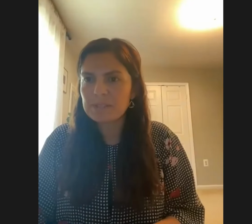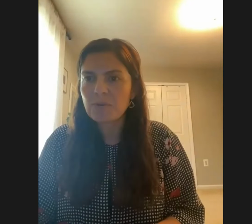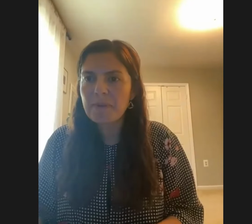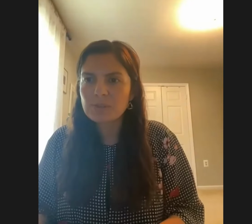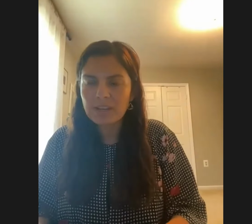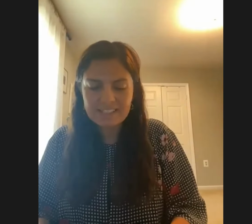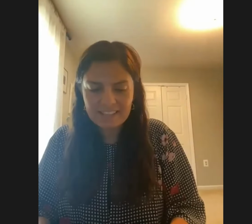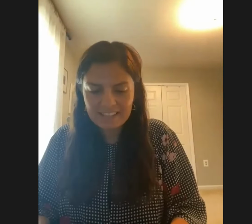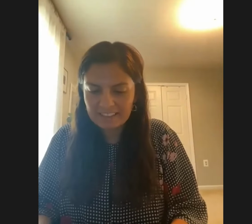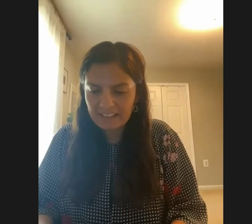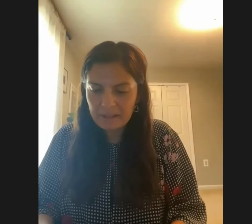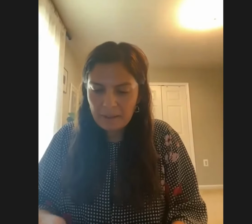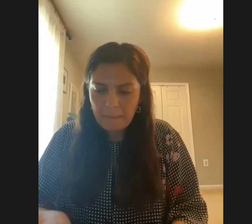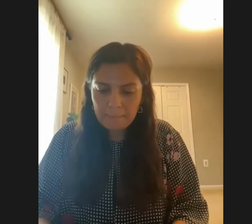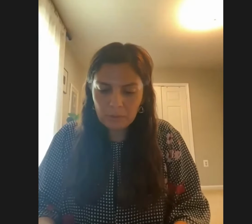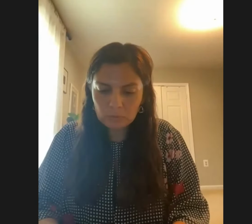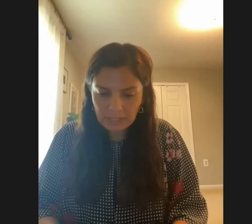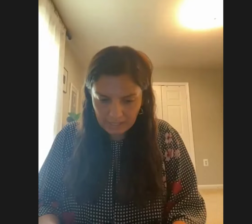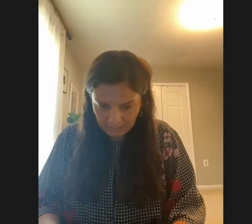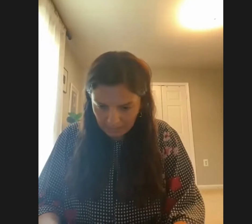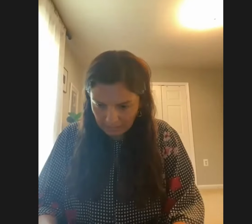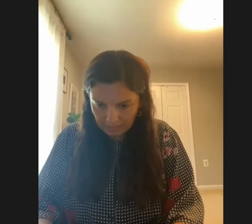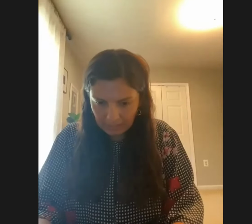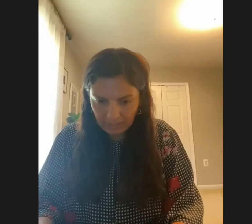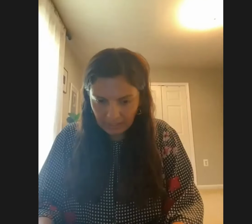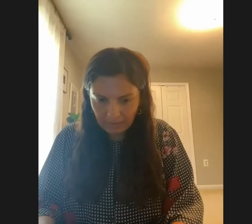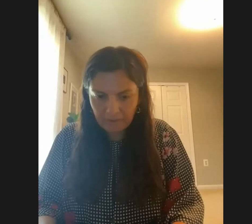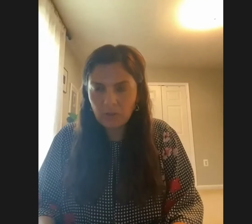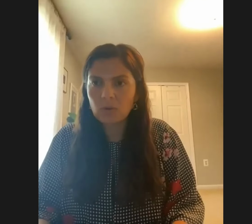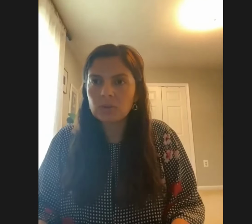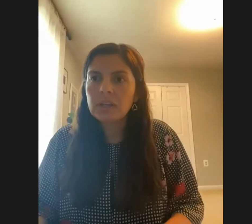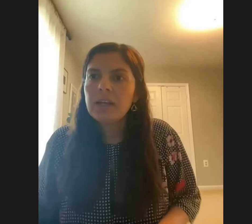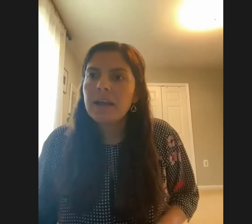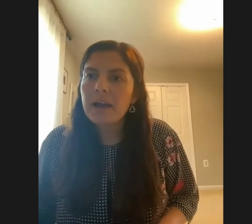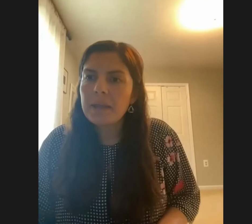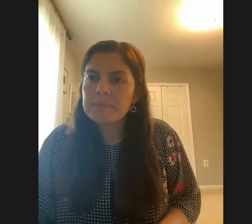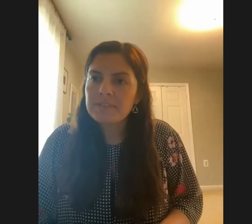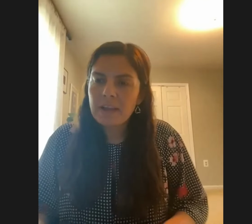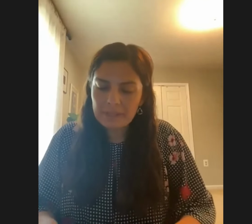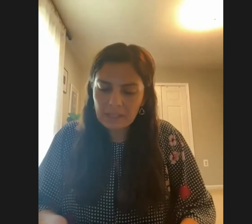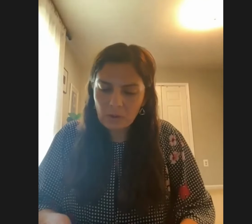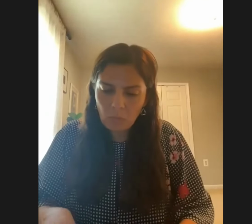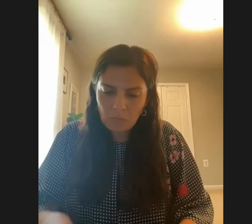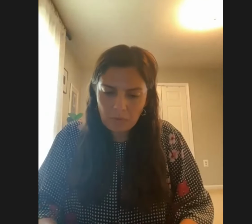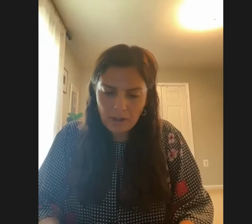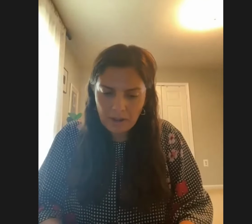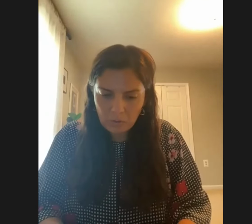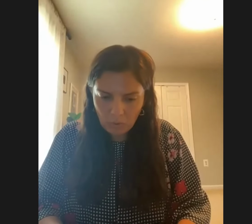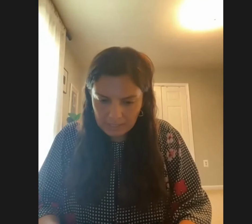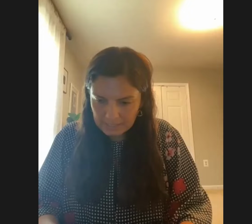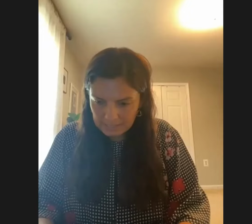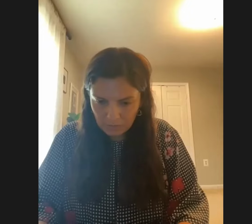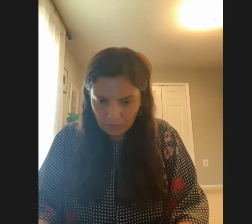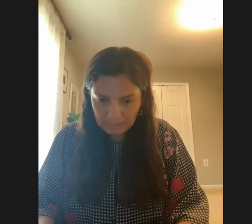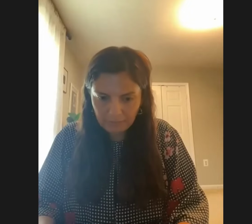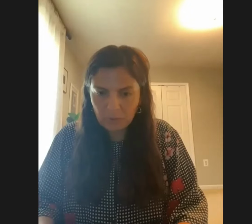Dr. Cunningham, thank you so much for your intervention. Moving on to the next question, which has to do